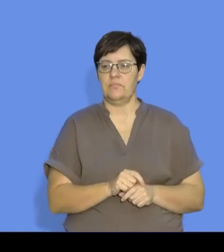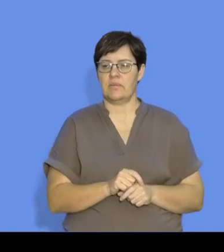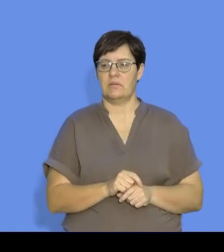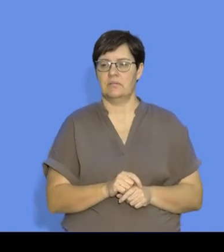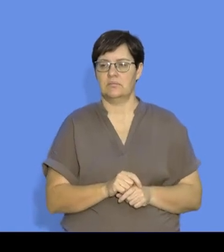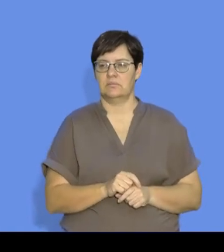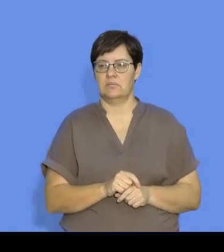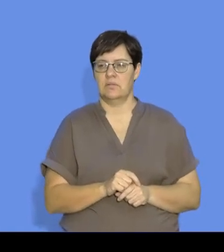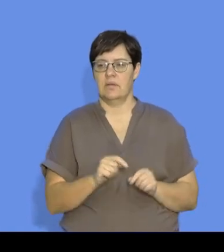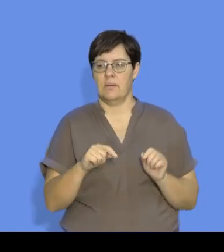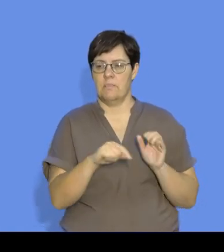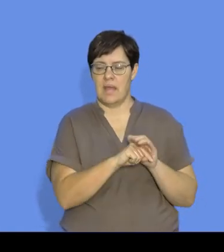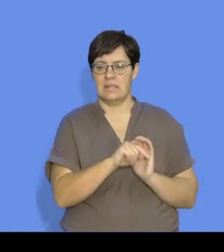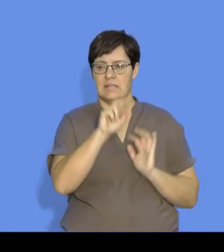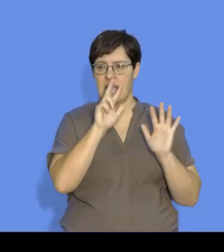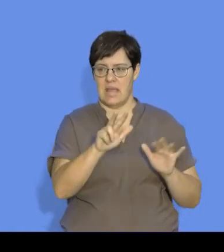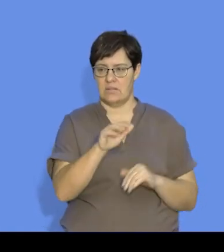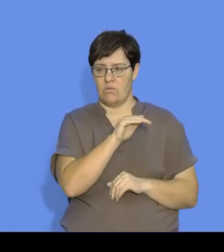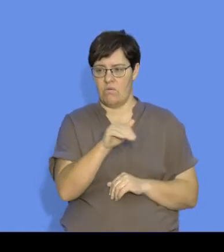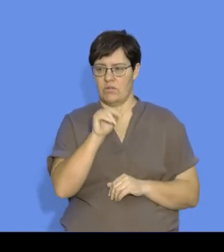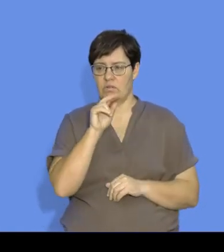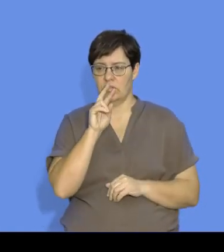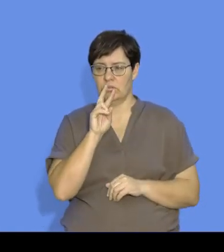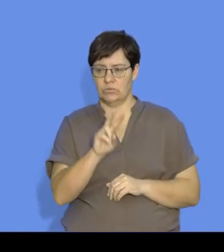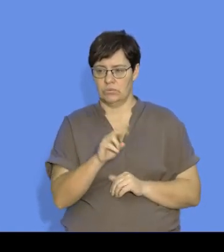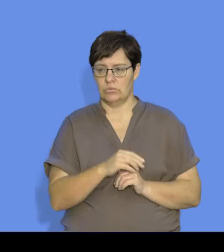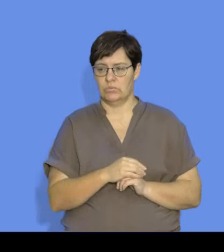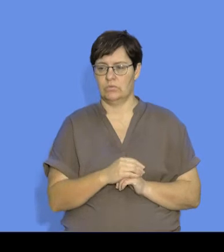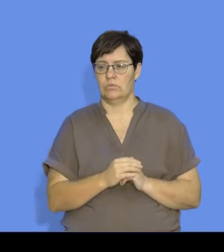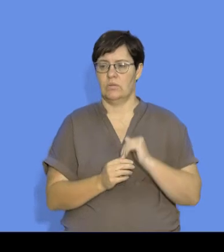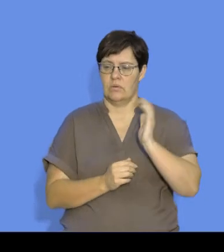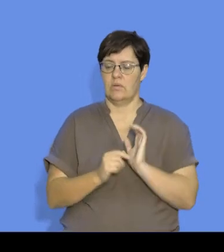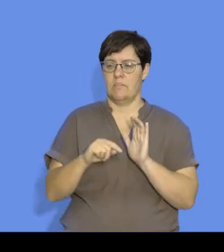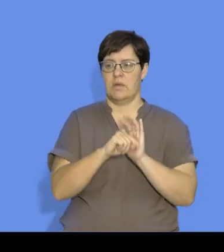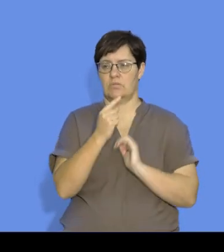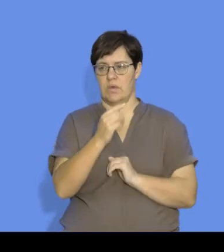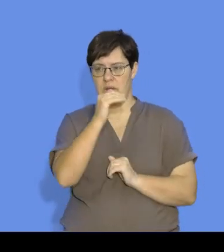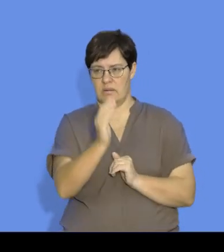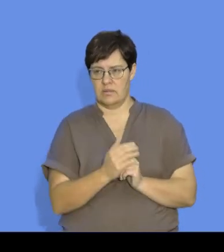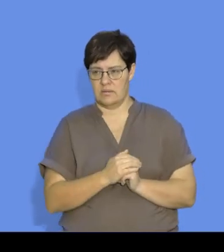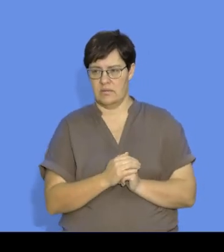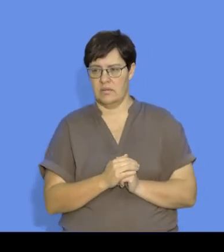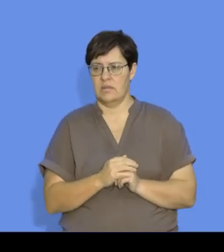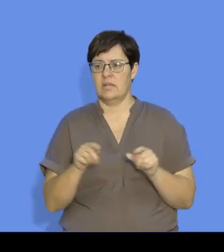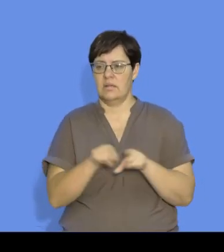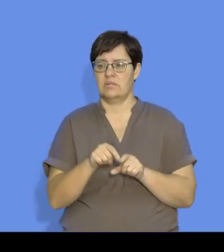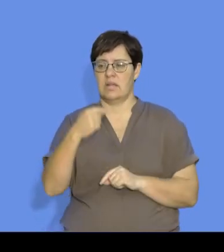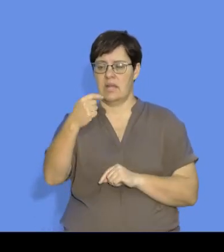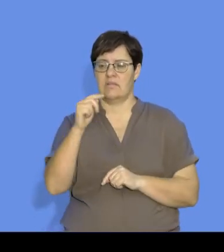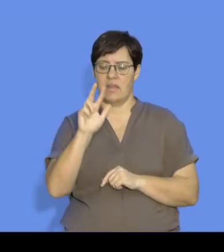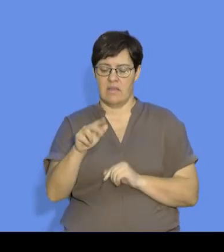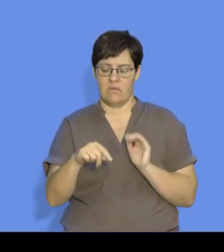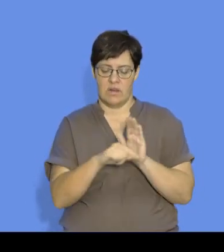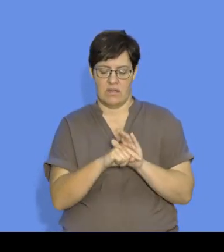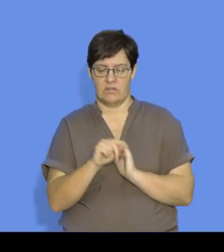to minus 8 over 2 into minus 1, which is just negative 8